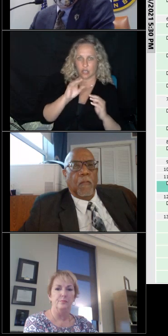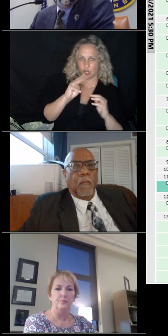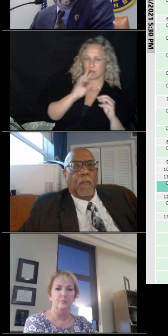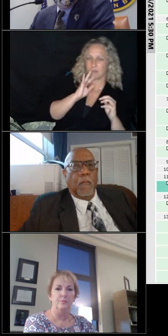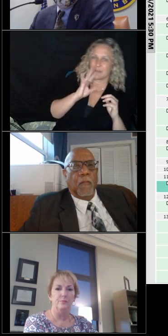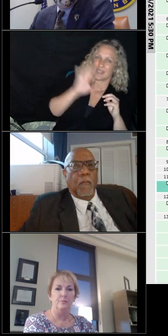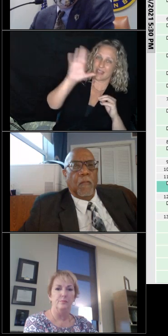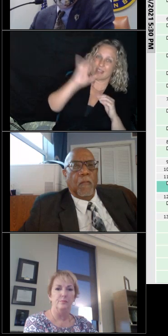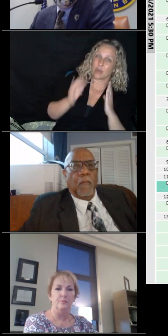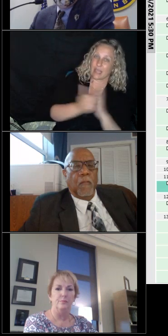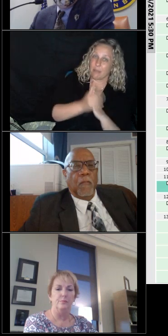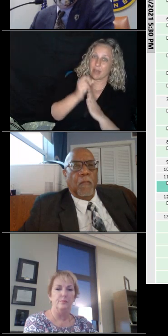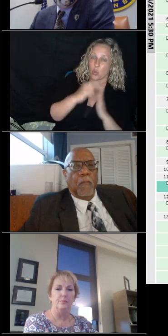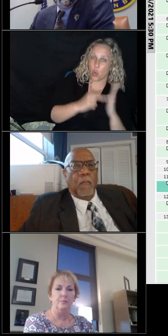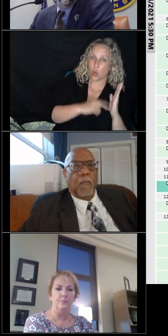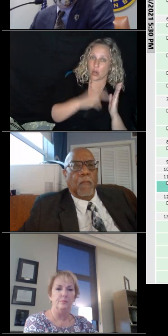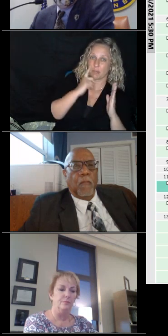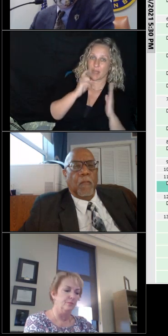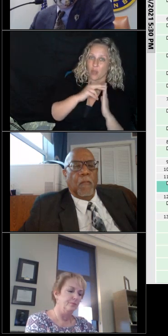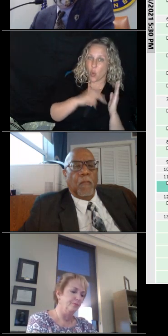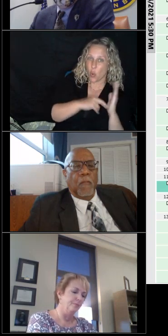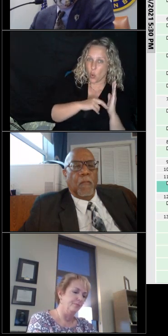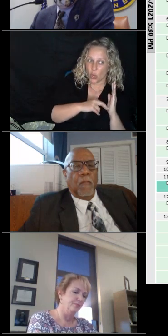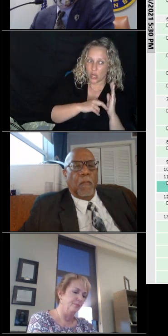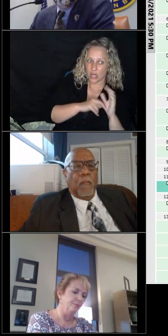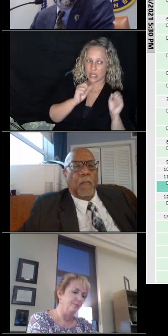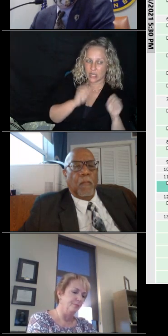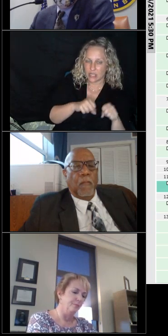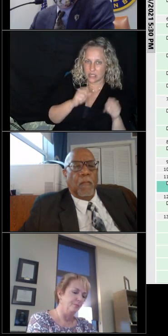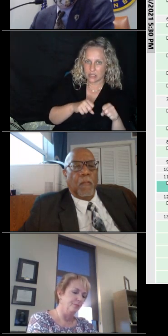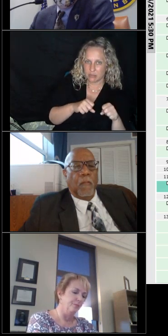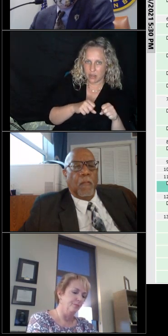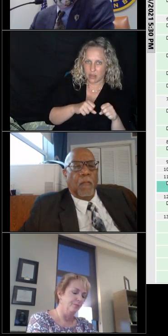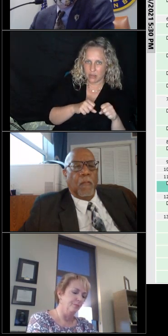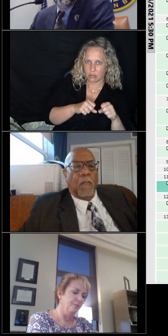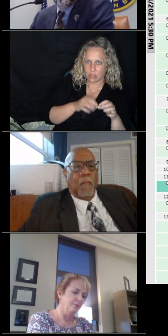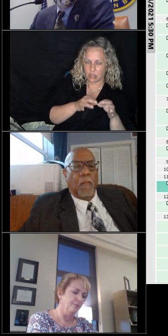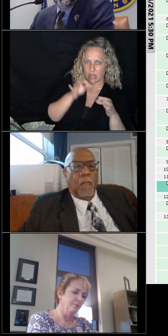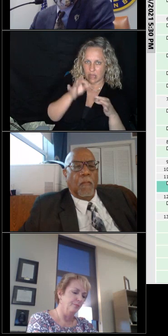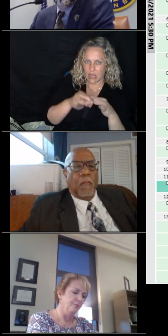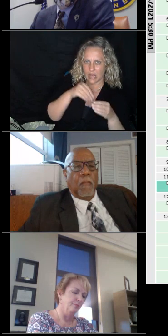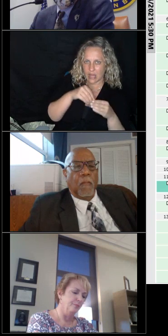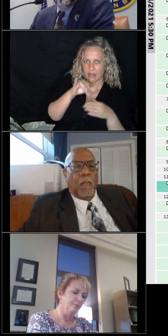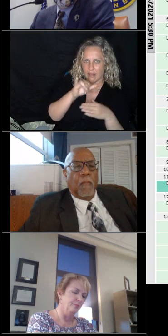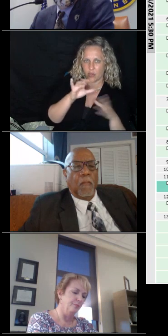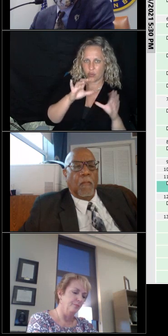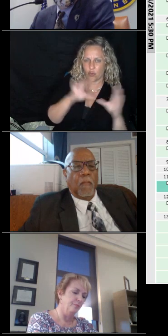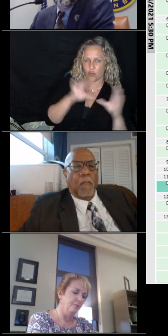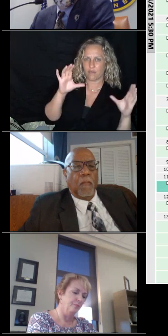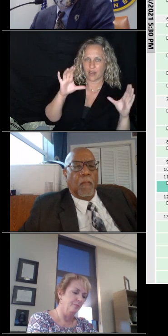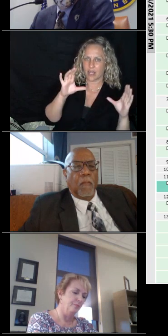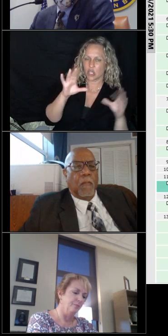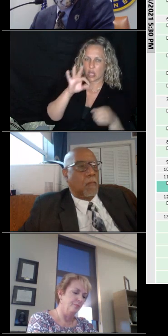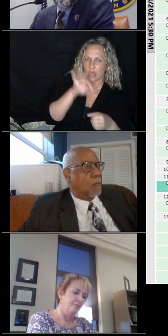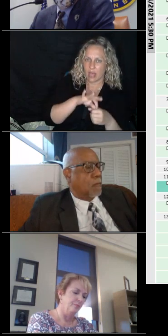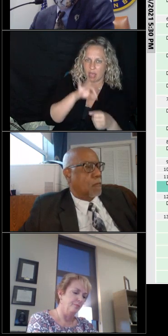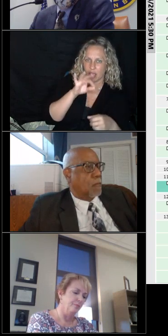an amendment to the ordinance. The ordinance anticipates a possible delay in the certification of the election. If you